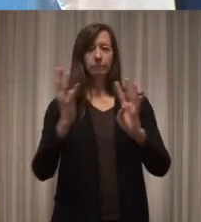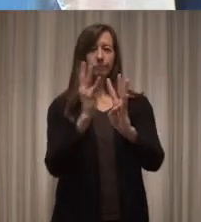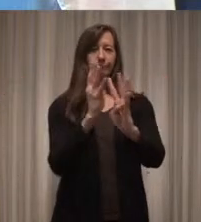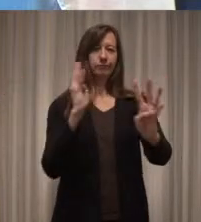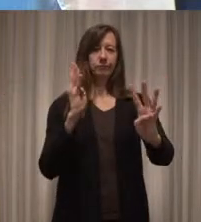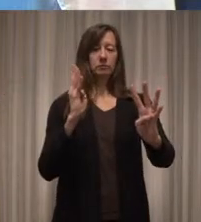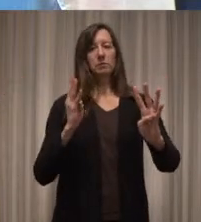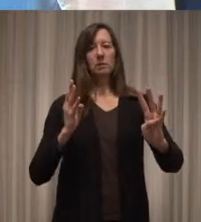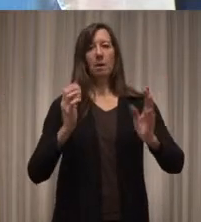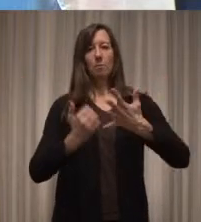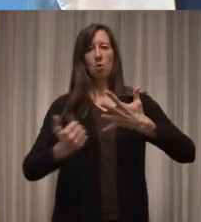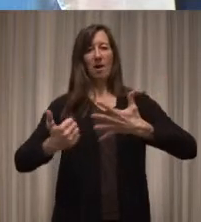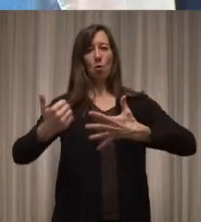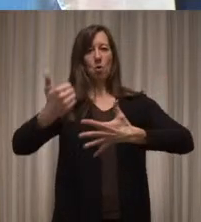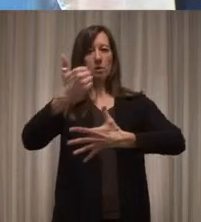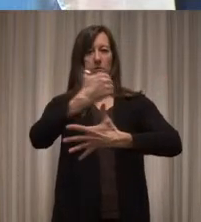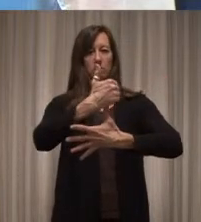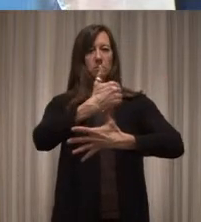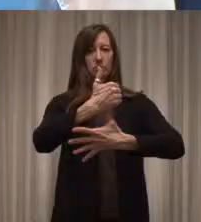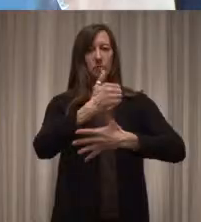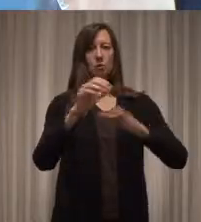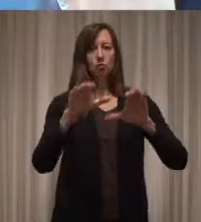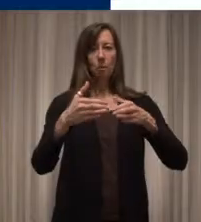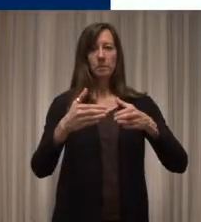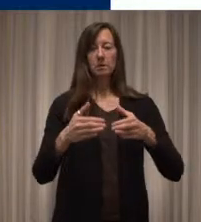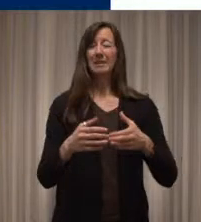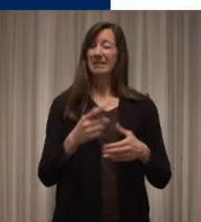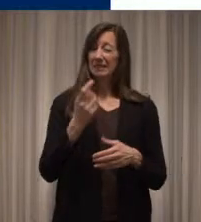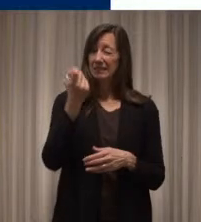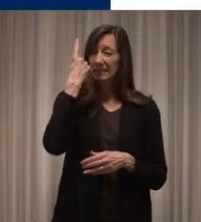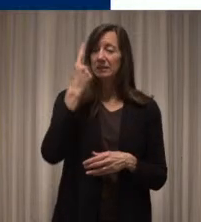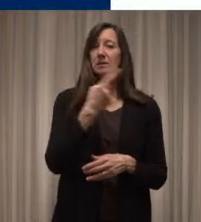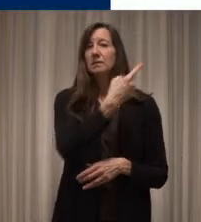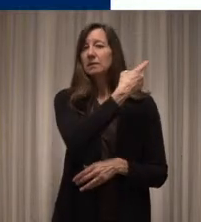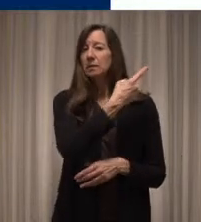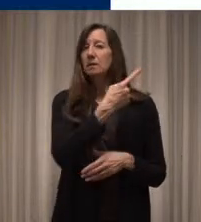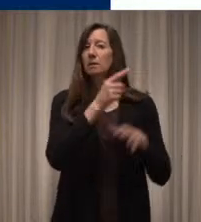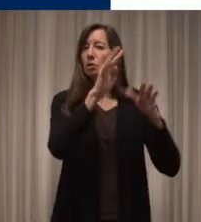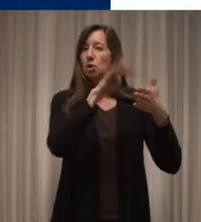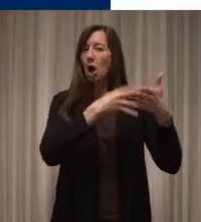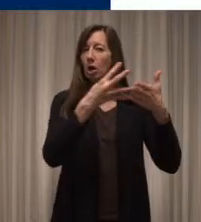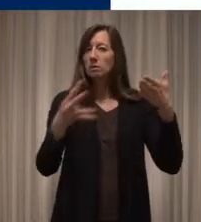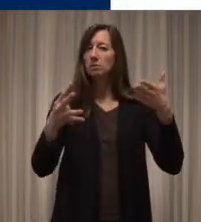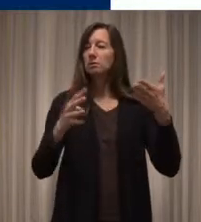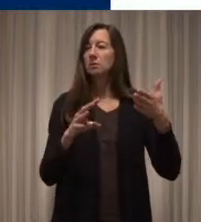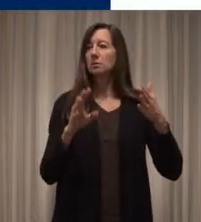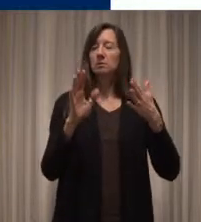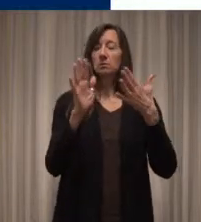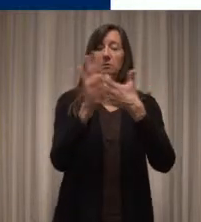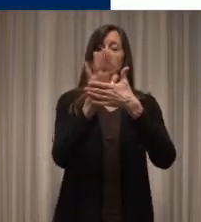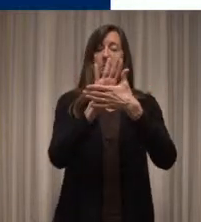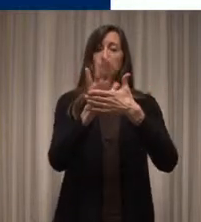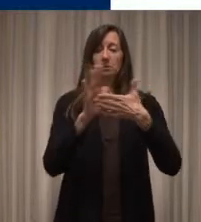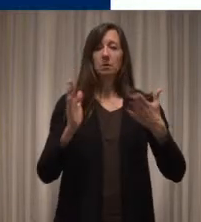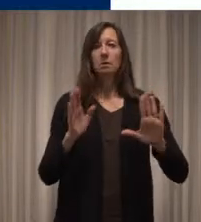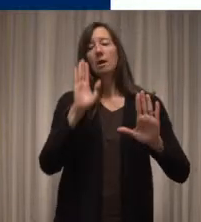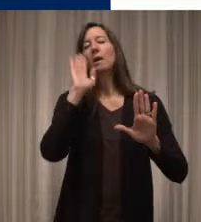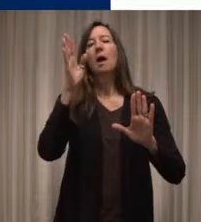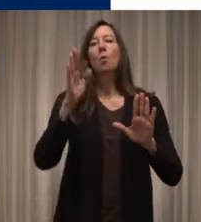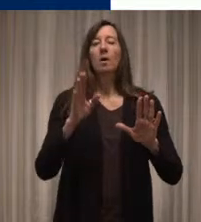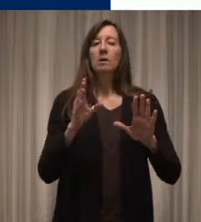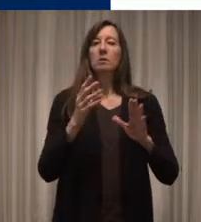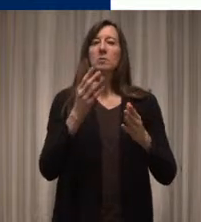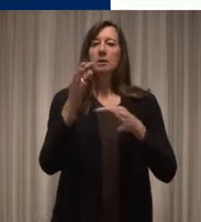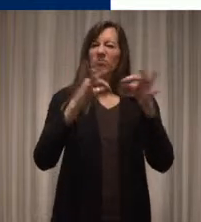people that are eligible. So I'm going to put up a busy chart here, and again, I'm going to talk you through it. And believe me, we'll be talking